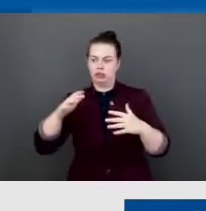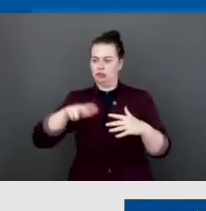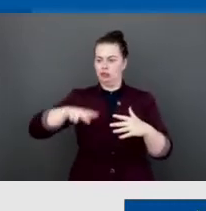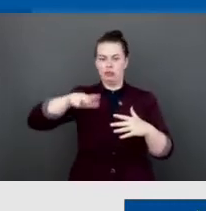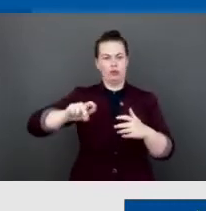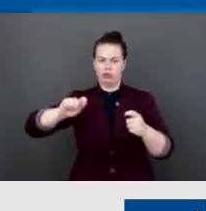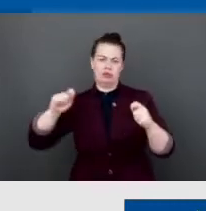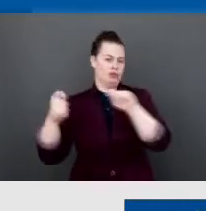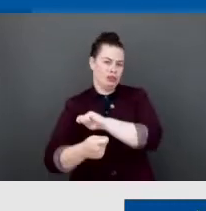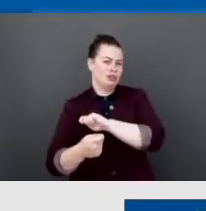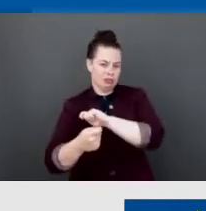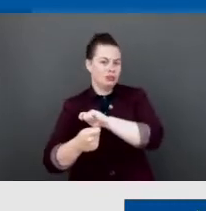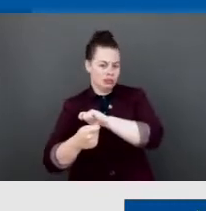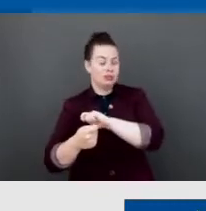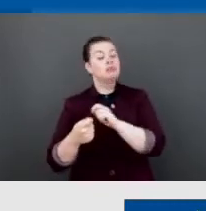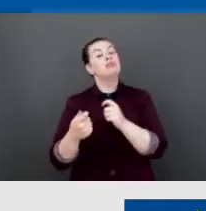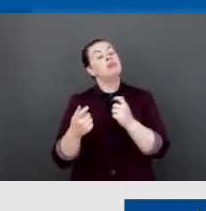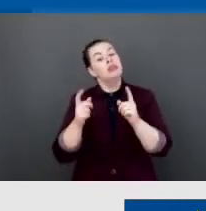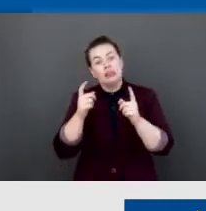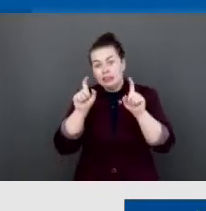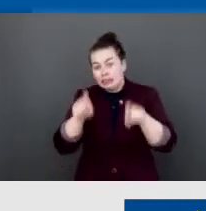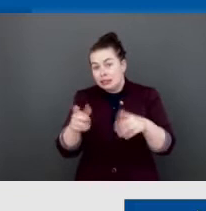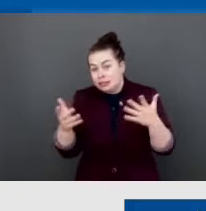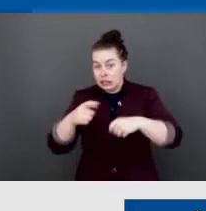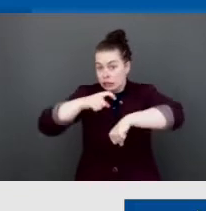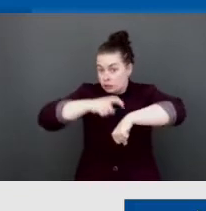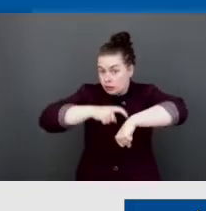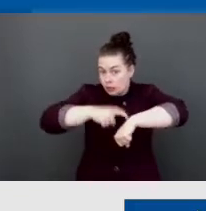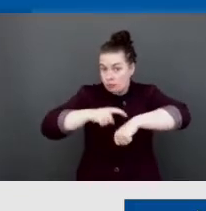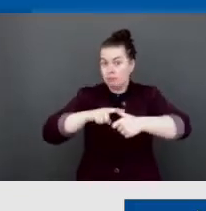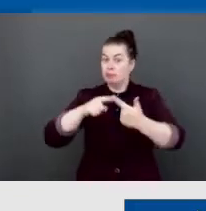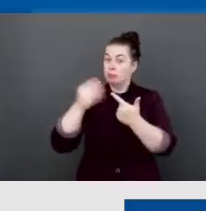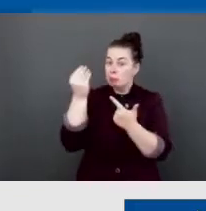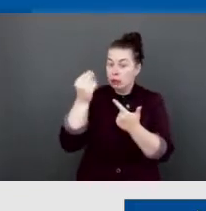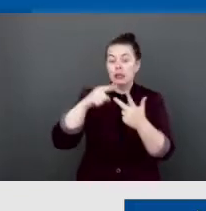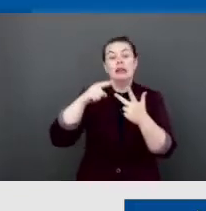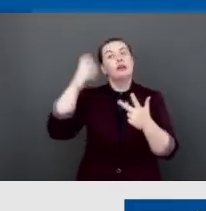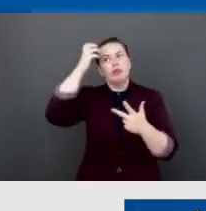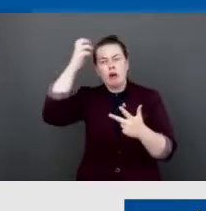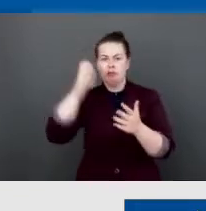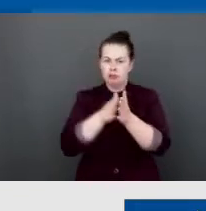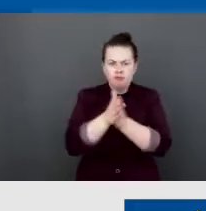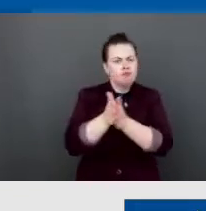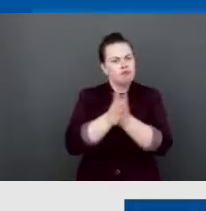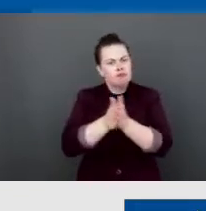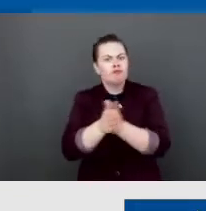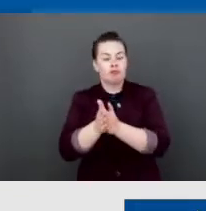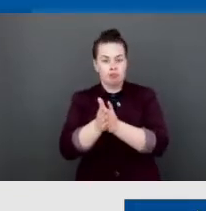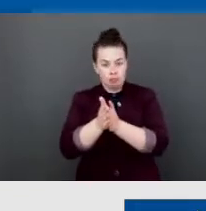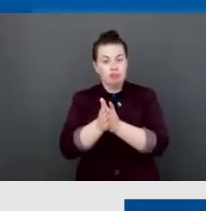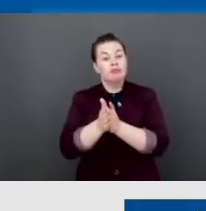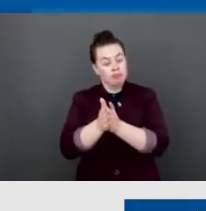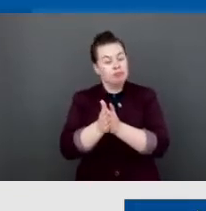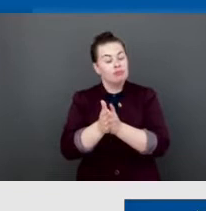the time of our paradigmatic change. We will need time and political effort for improved organizational